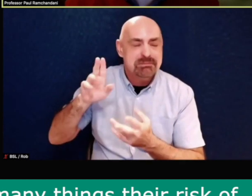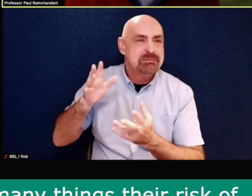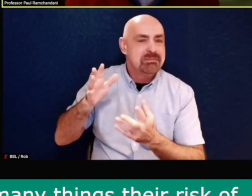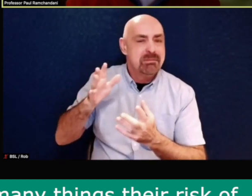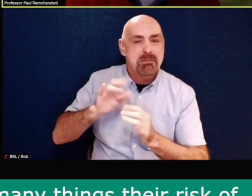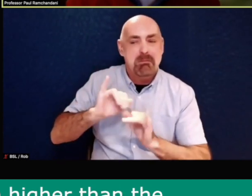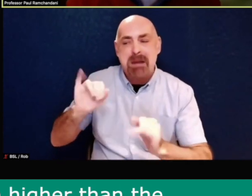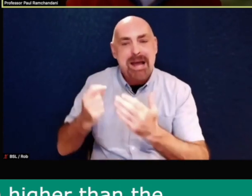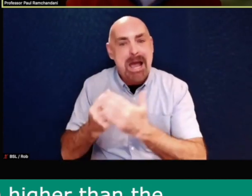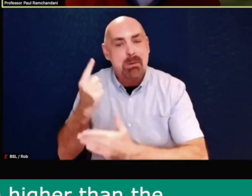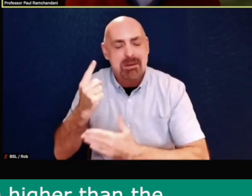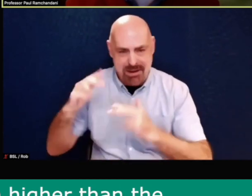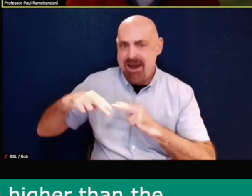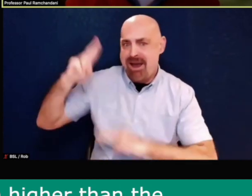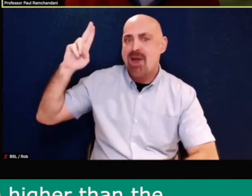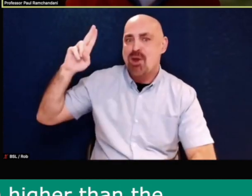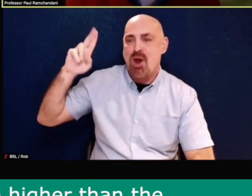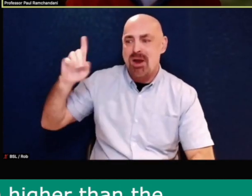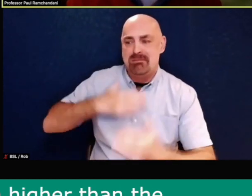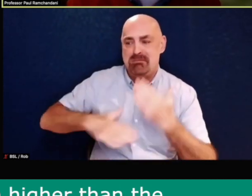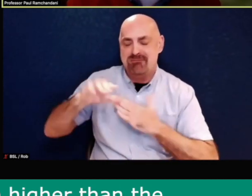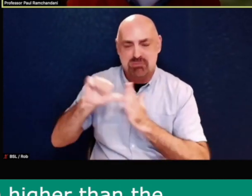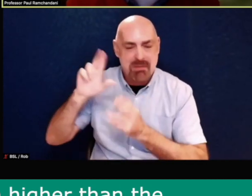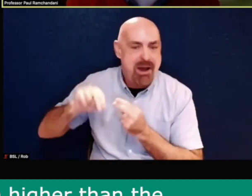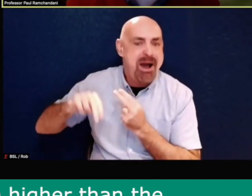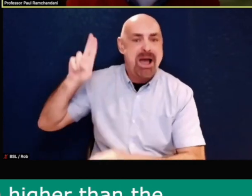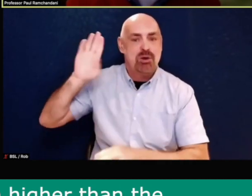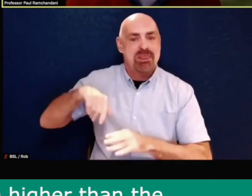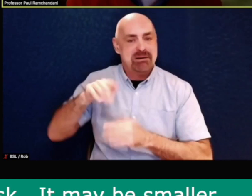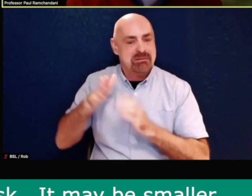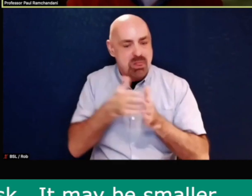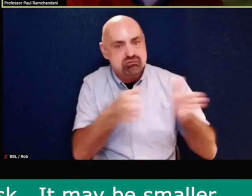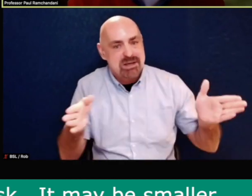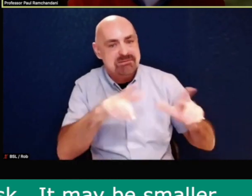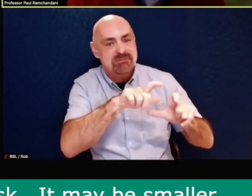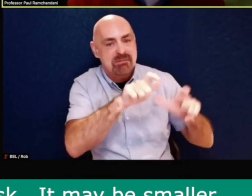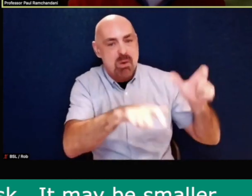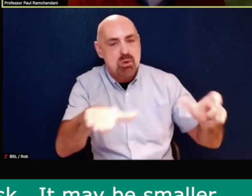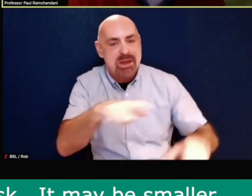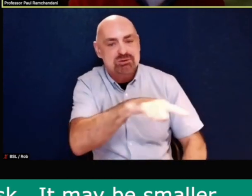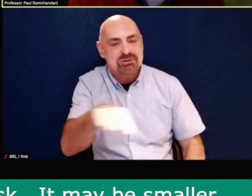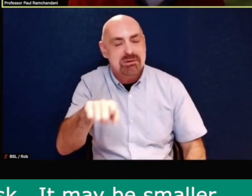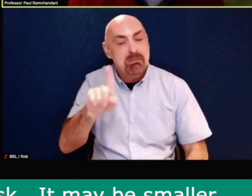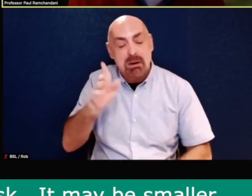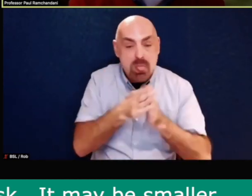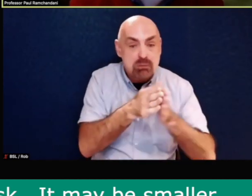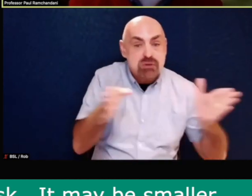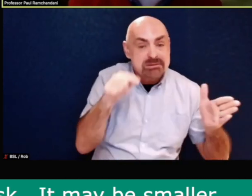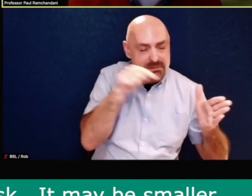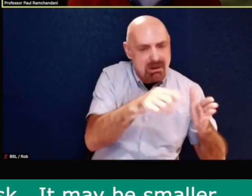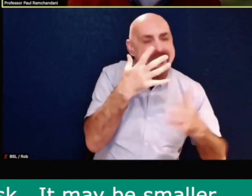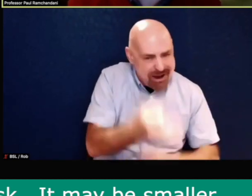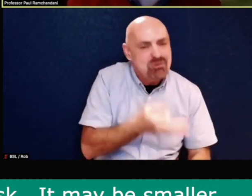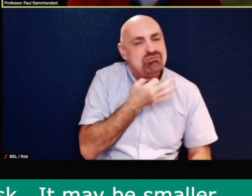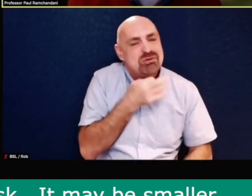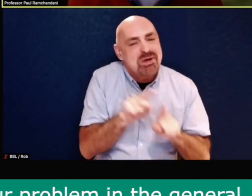outcome is higher. So the risk of a behavioural problem may be higher than the rest of the population, but actually the rest of the population also has a risk.